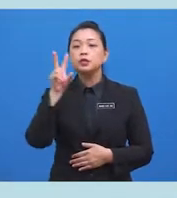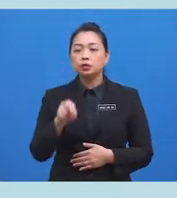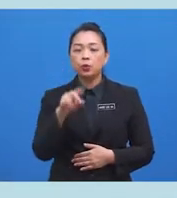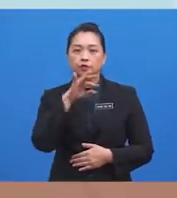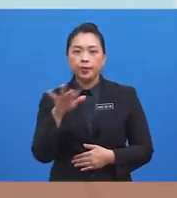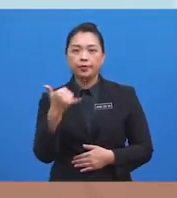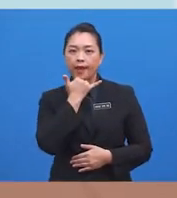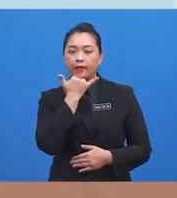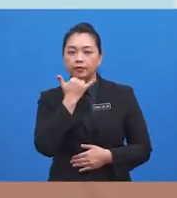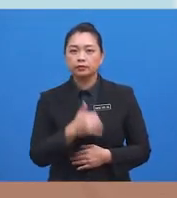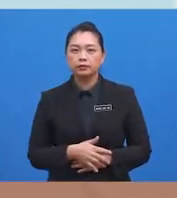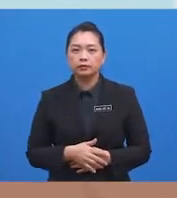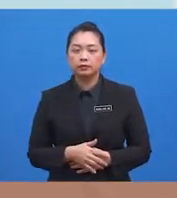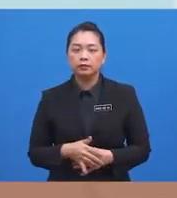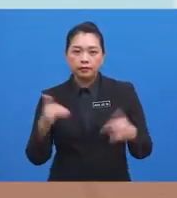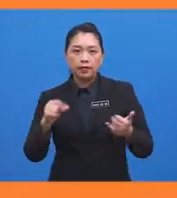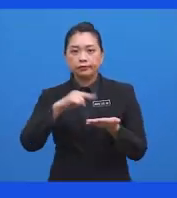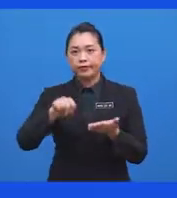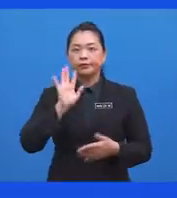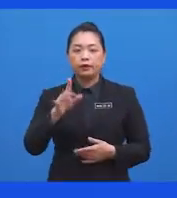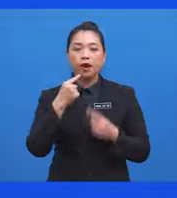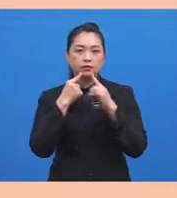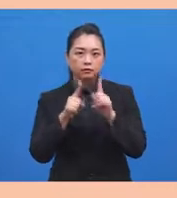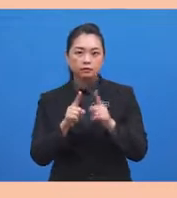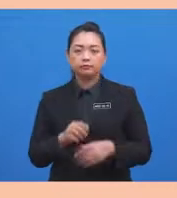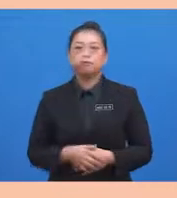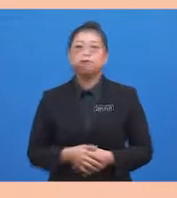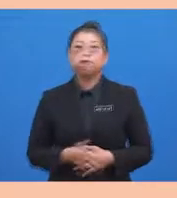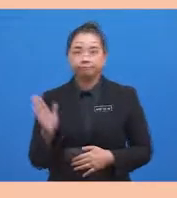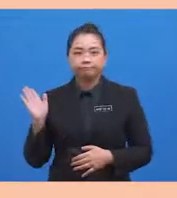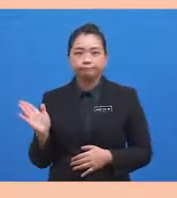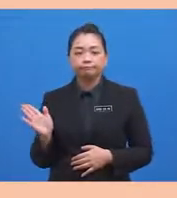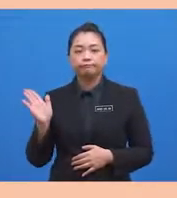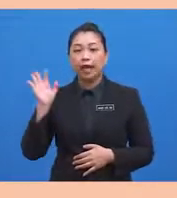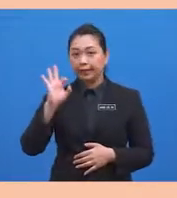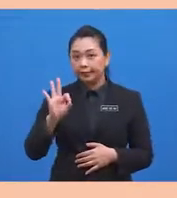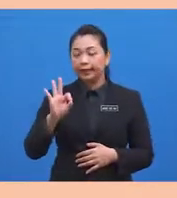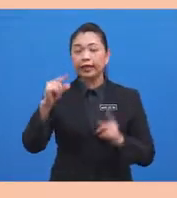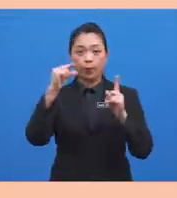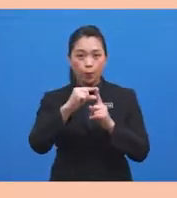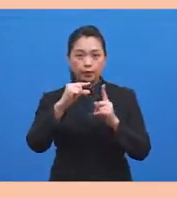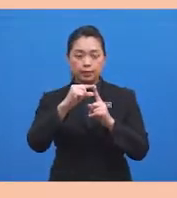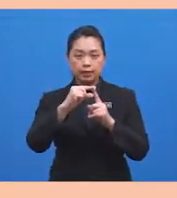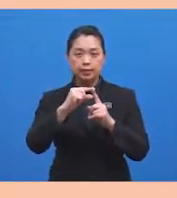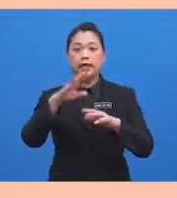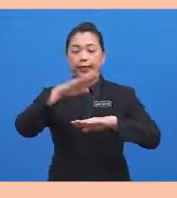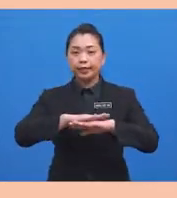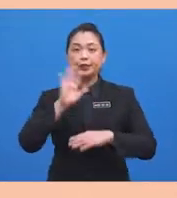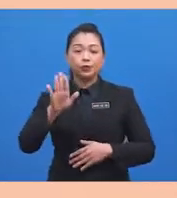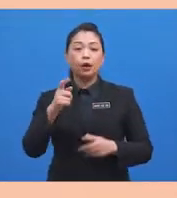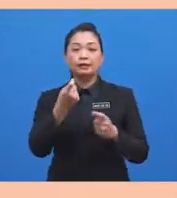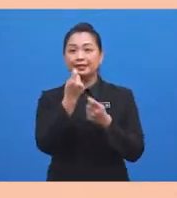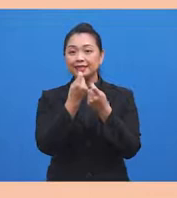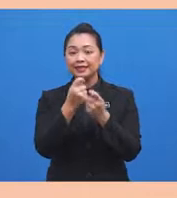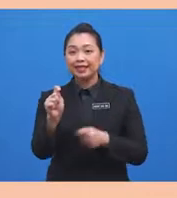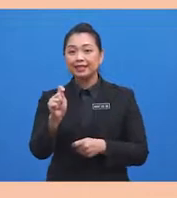errors. Let's check your answers. Here are the 9 words from page 58 in your textbook.